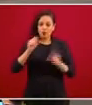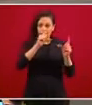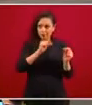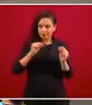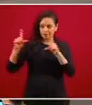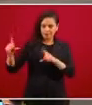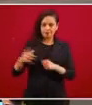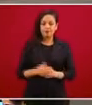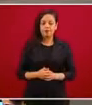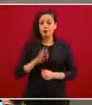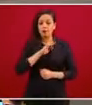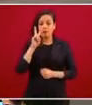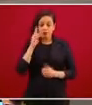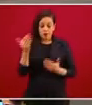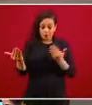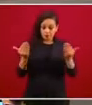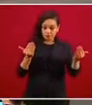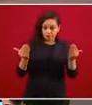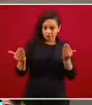some states that are